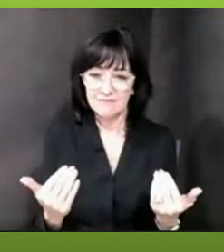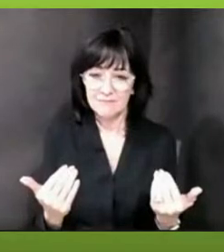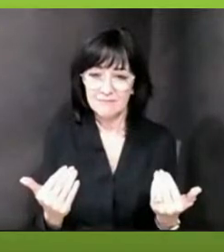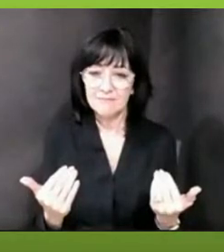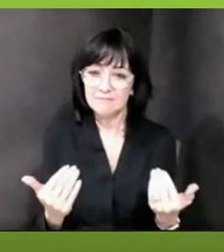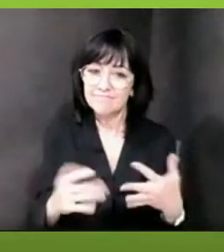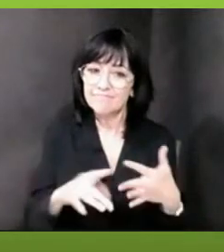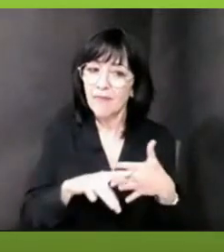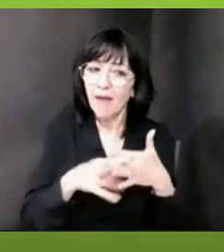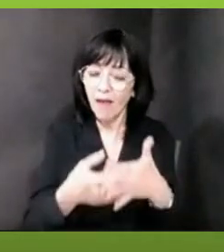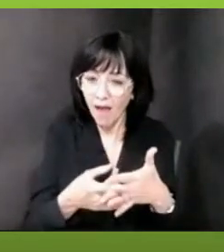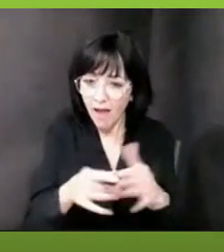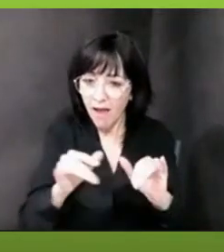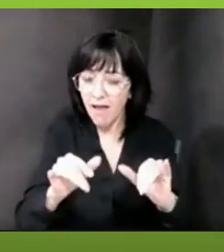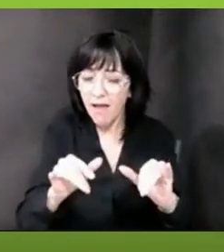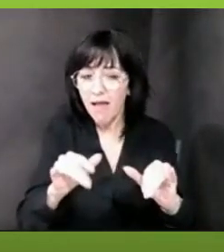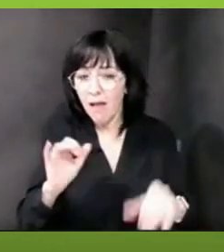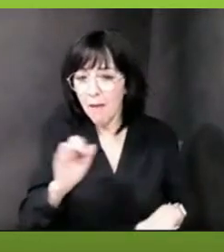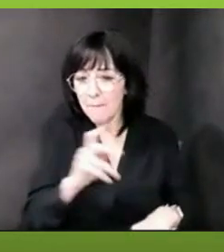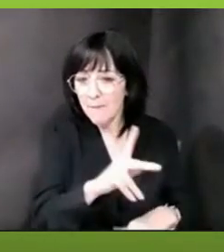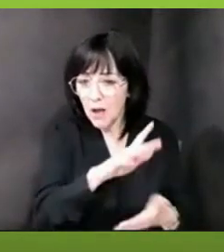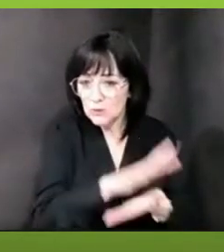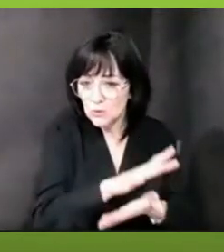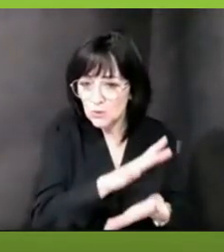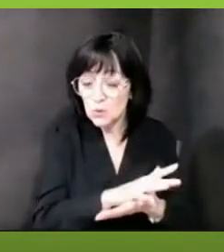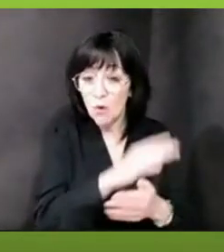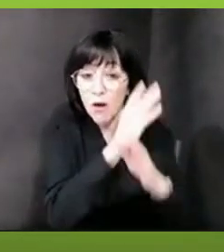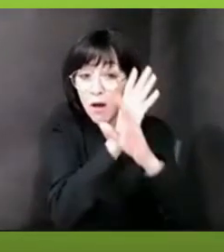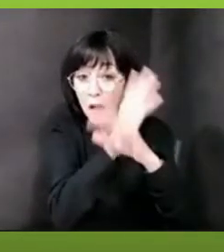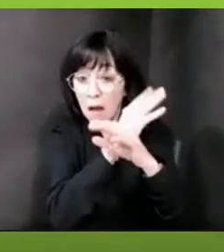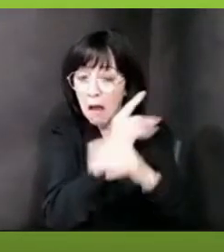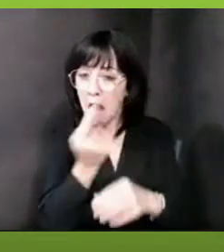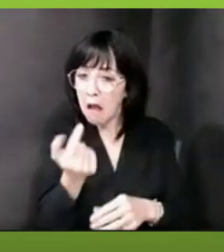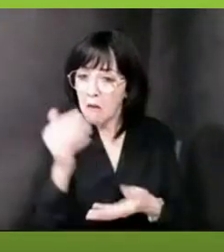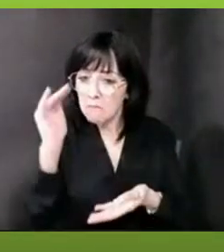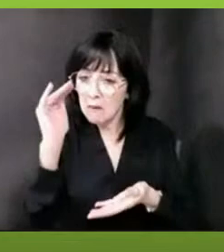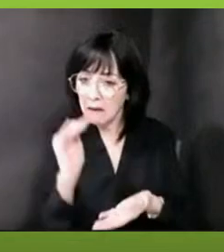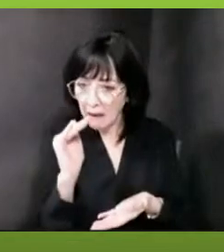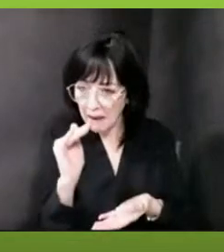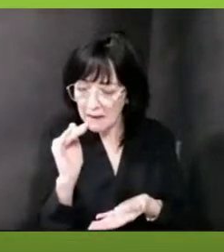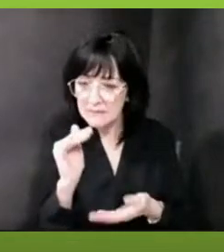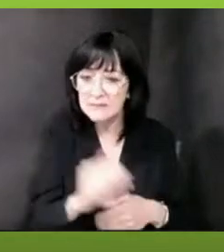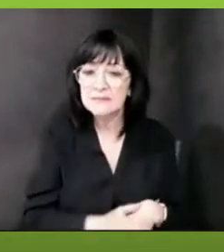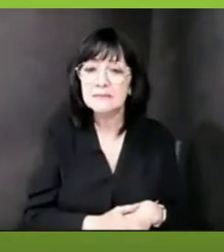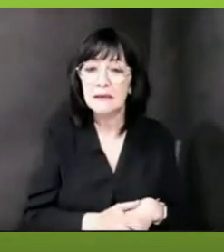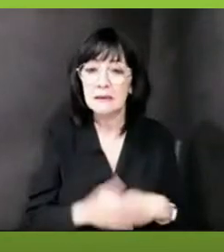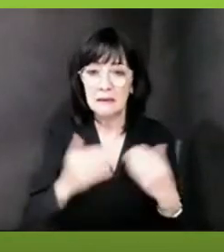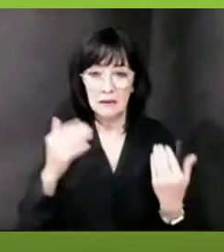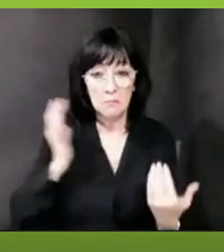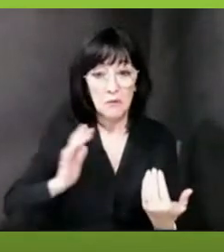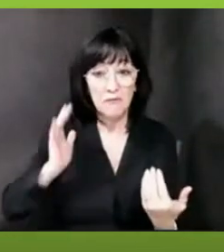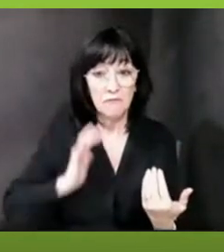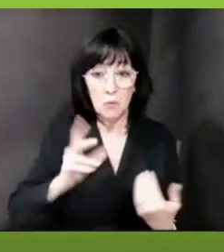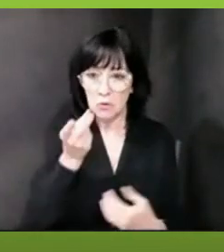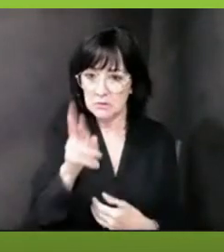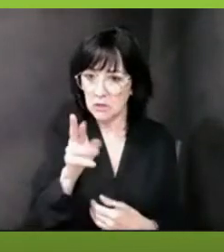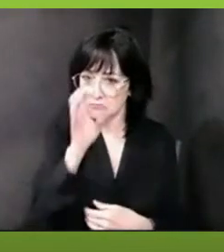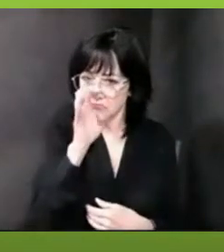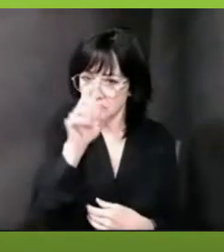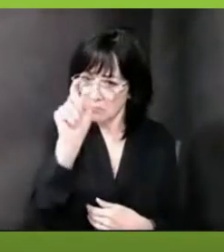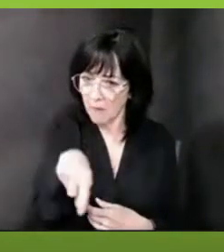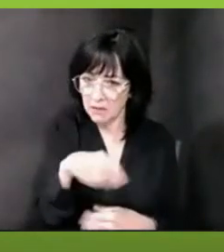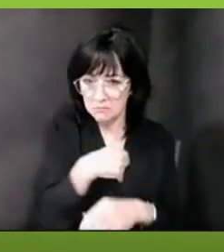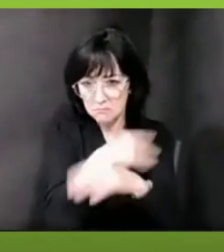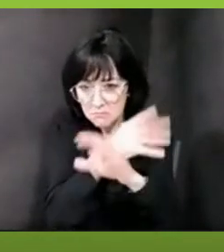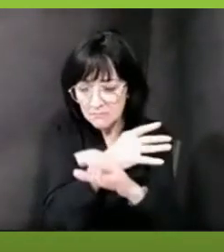school in person, less virtual visits for all types of either doctor's appointments or, kind of social